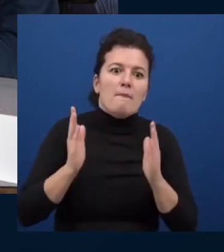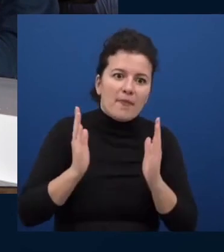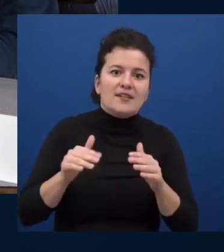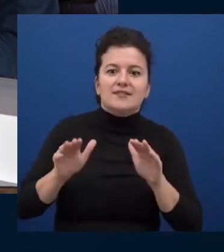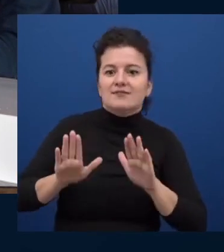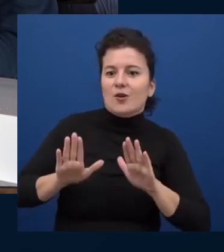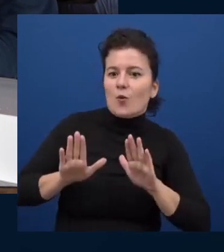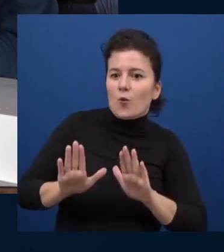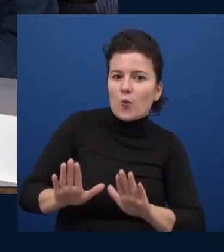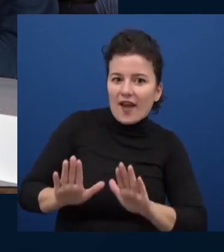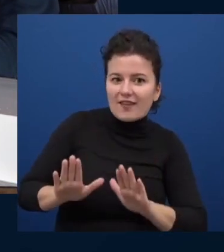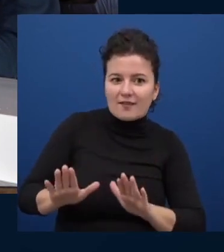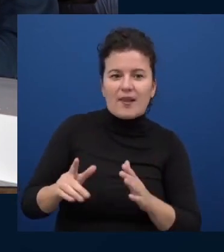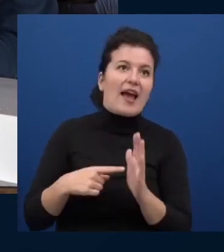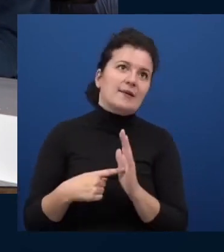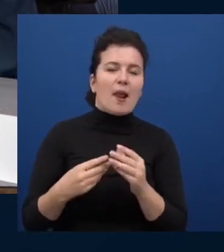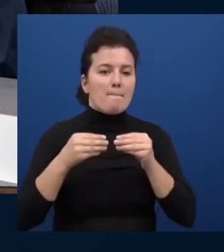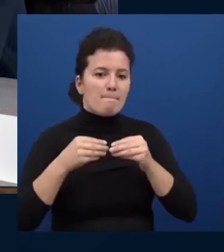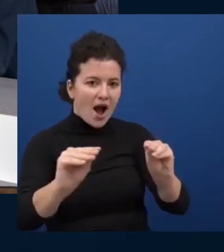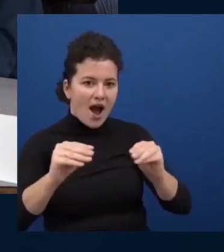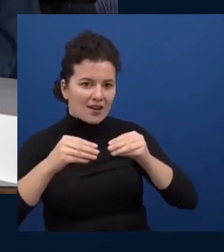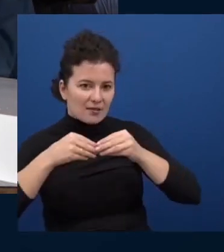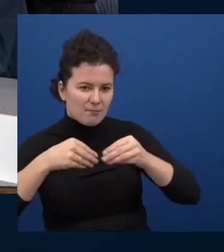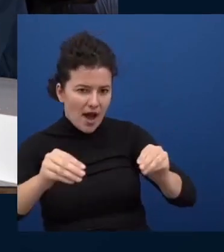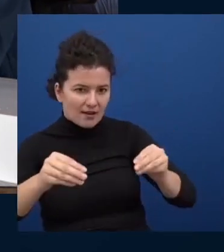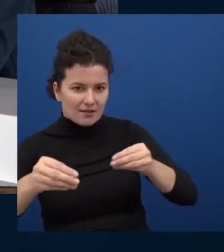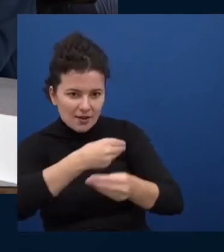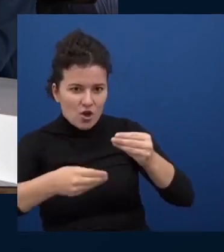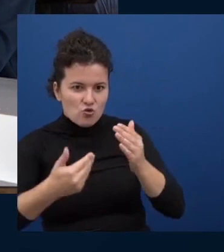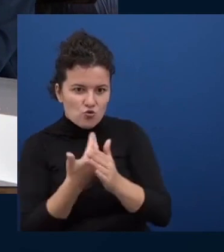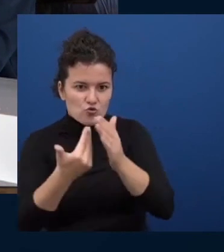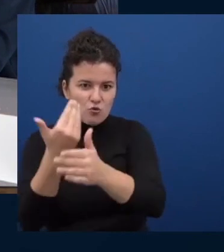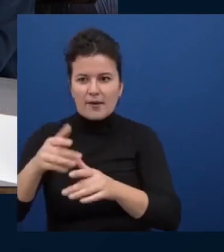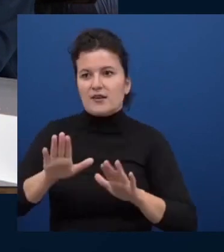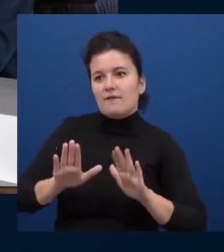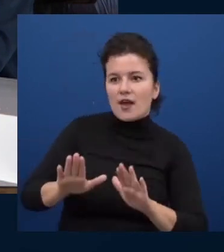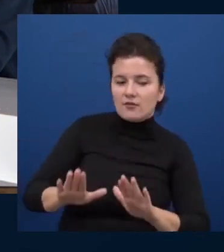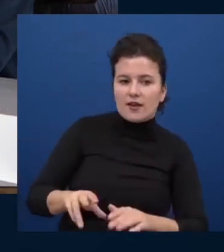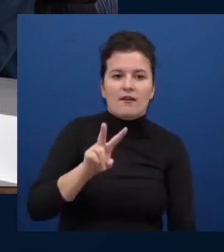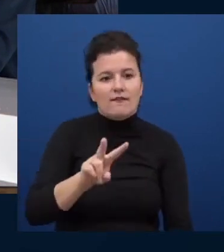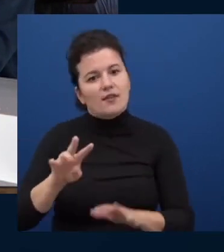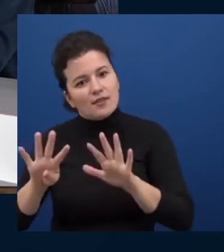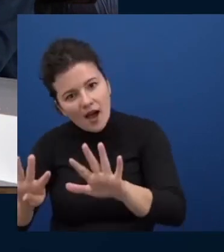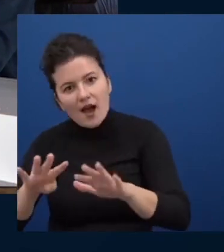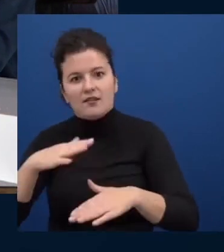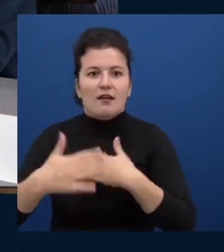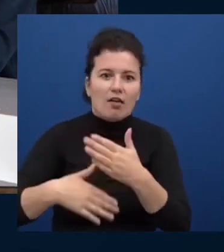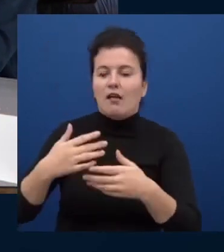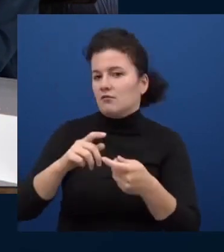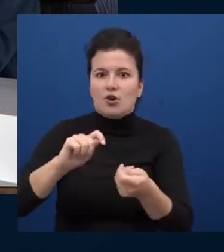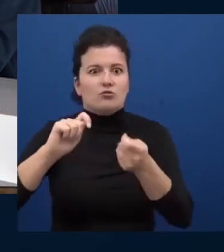from a marketing point of view, being able to market the next big releases. Yeah. Being it's V9, and therefore we can make breaking changes. Like